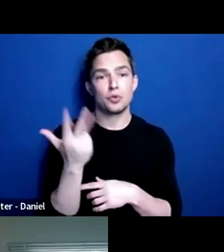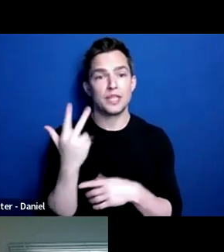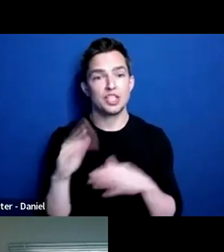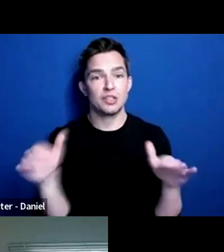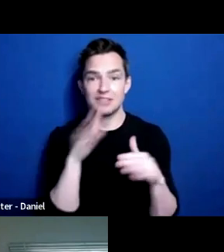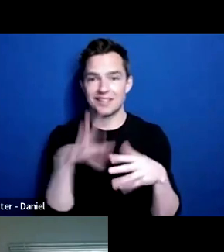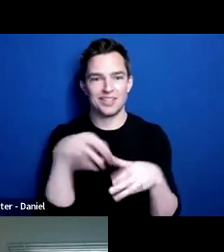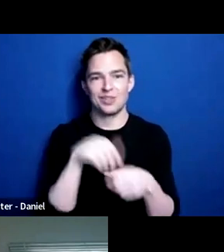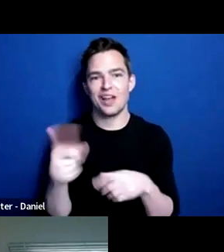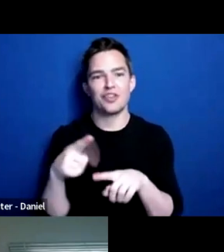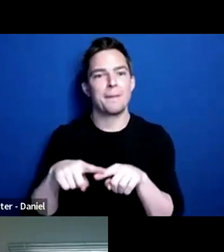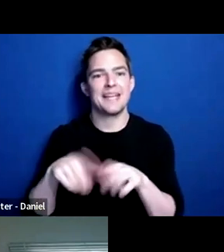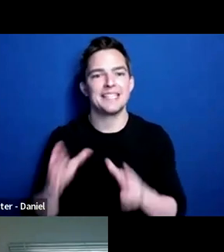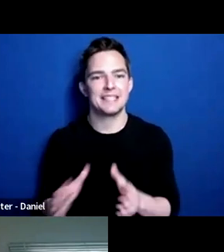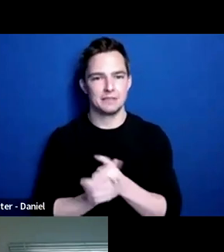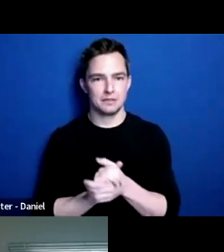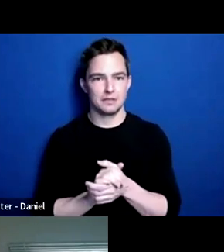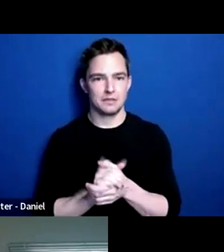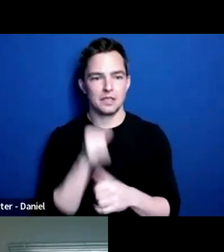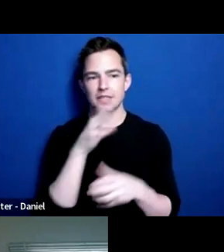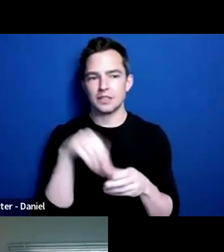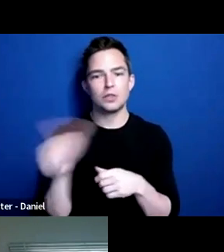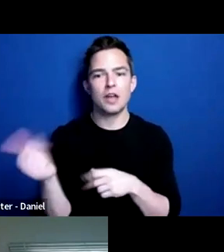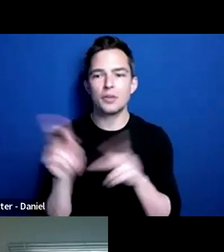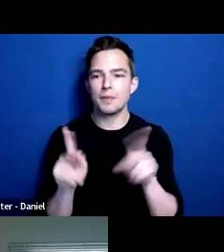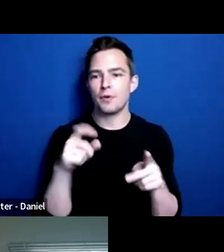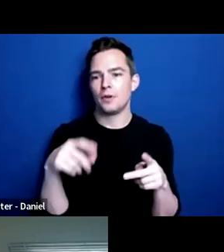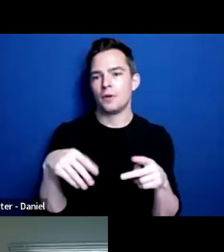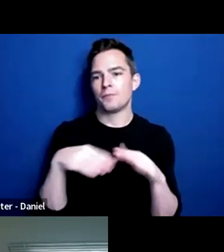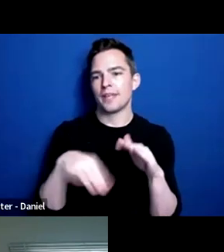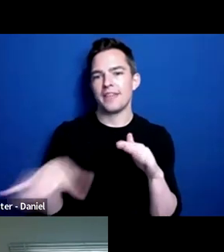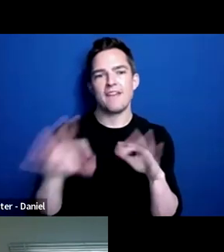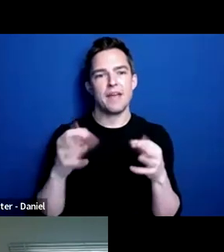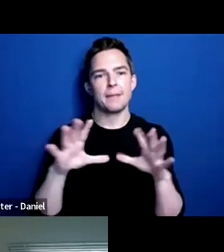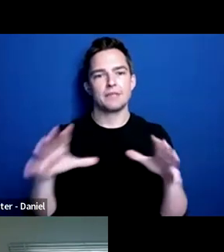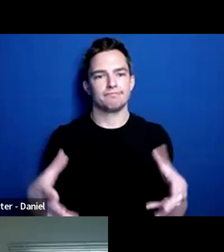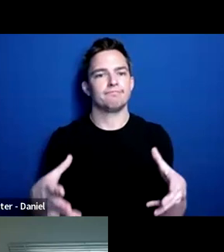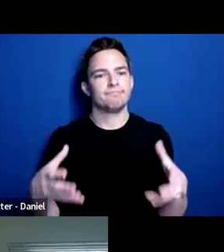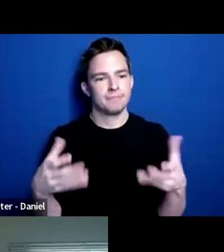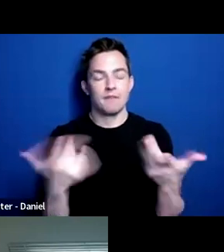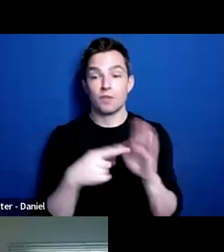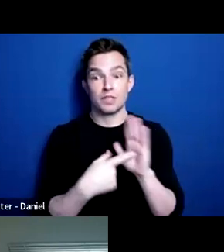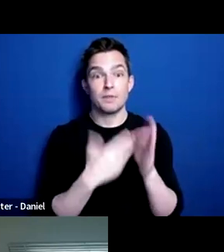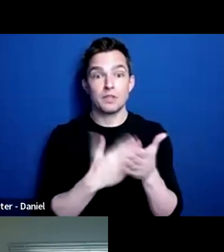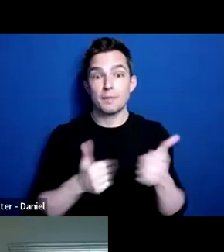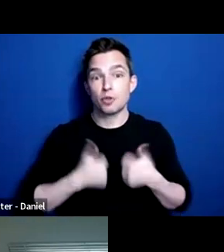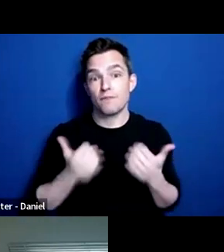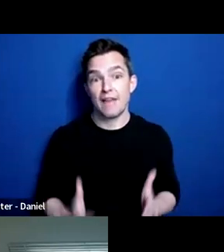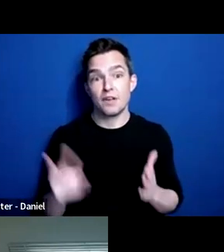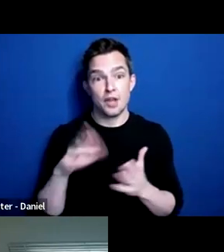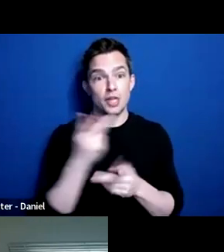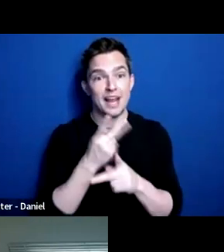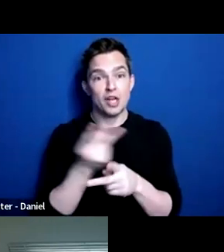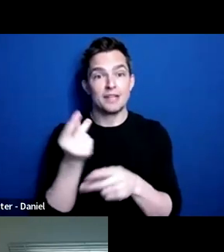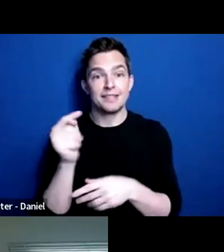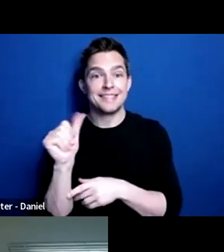other dependents, doesn't include other individuals in this family that could be, for example, we have survivors that are caretakers of